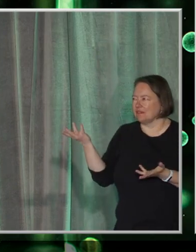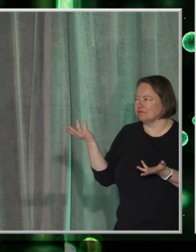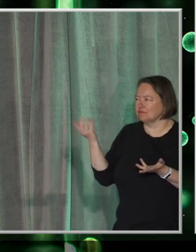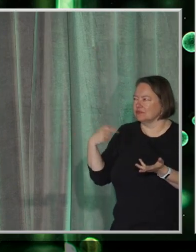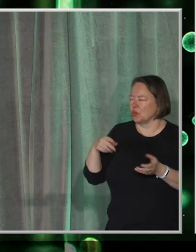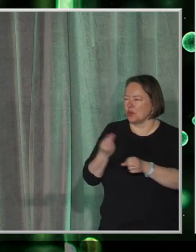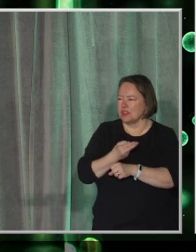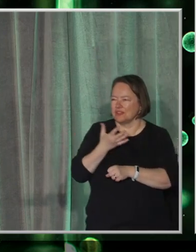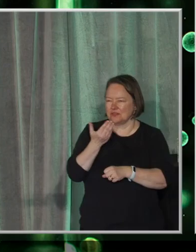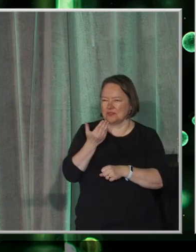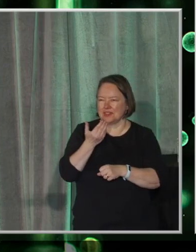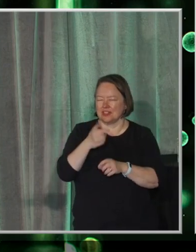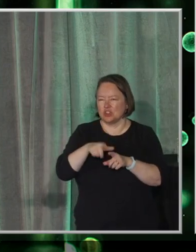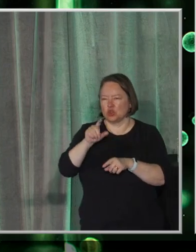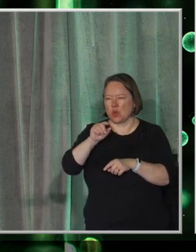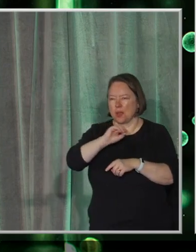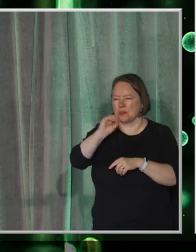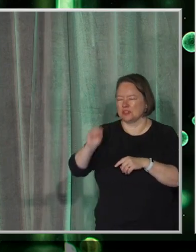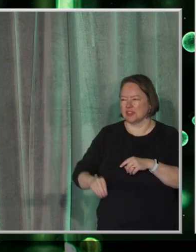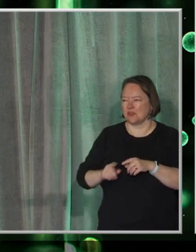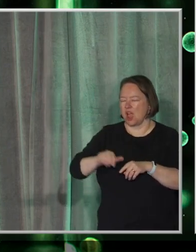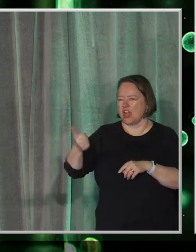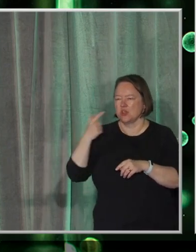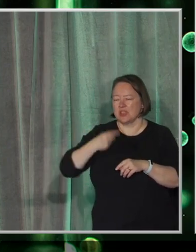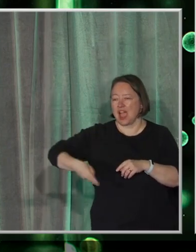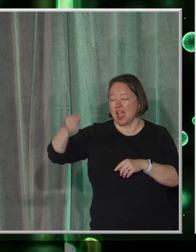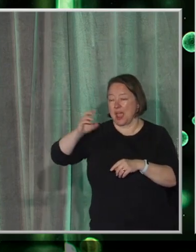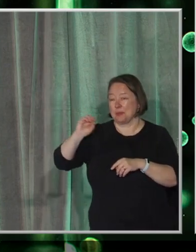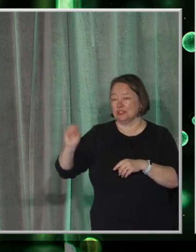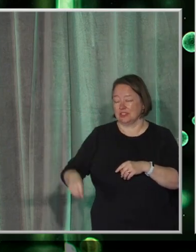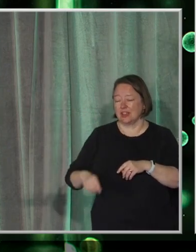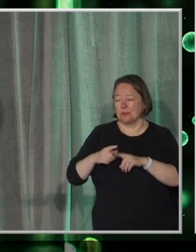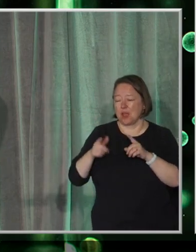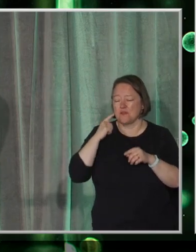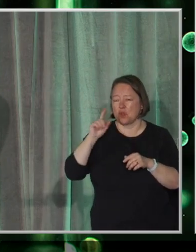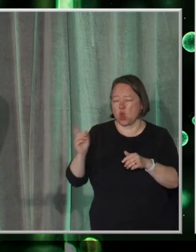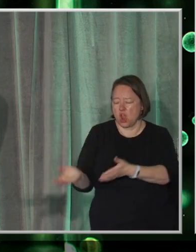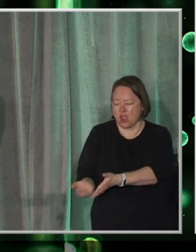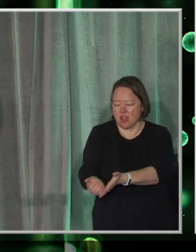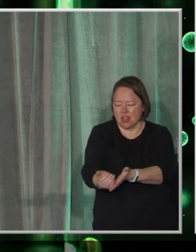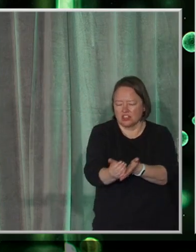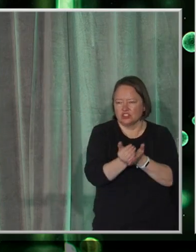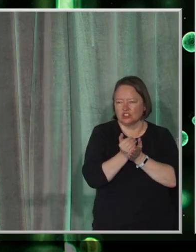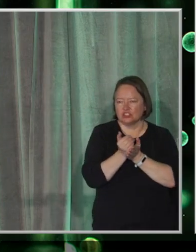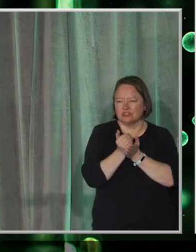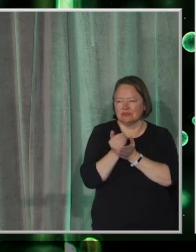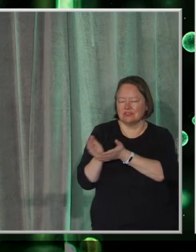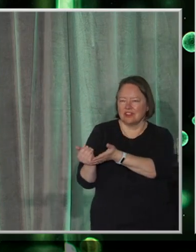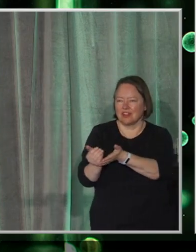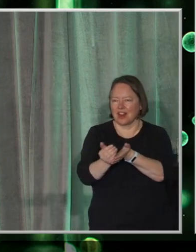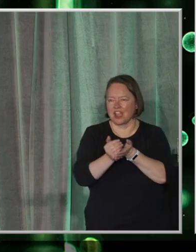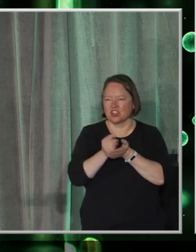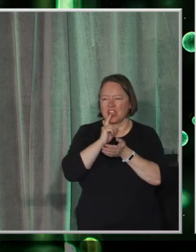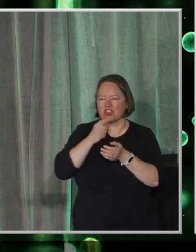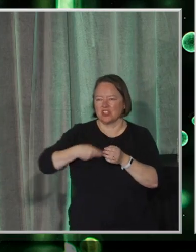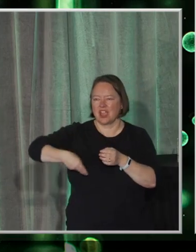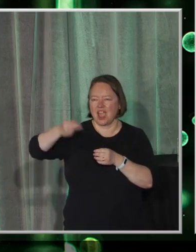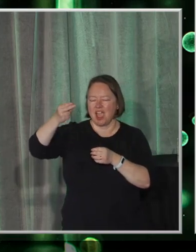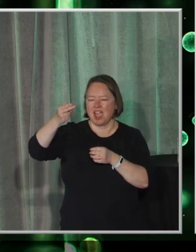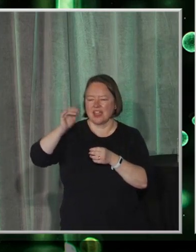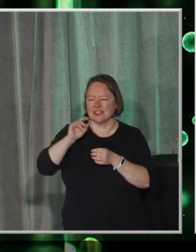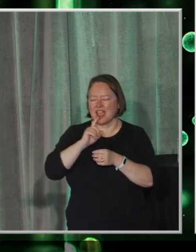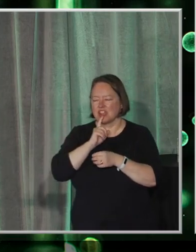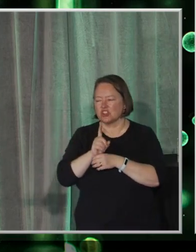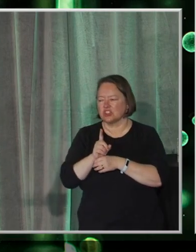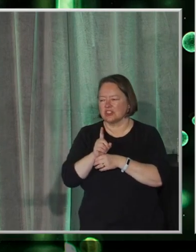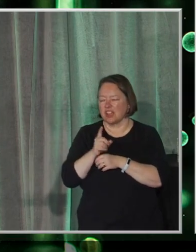between 3% and 5%. For the others, was the higher percentage. But for the collection is actually high. It's actually